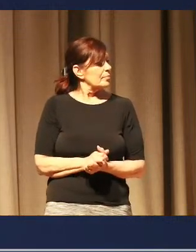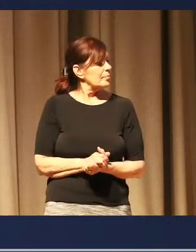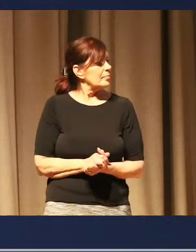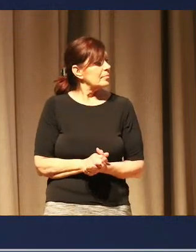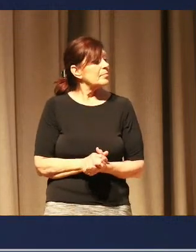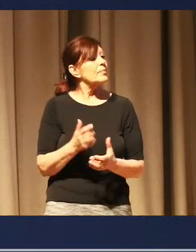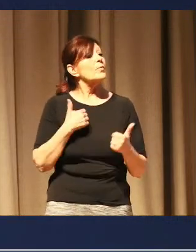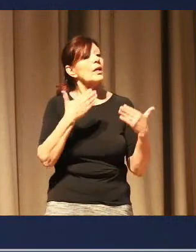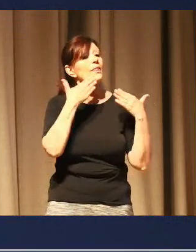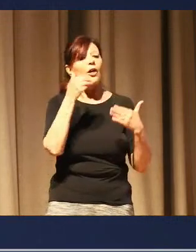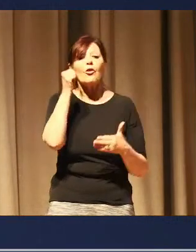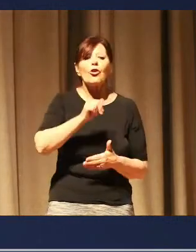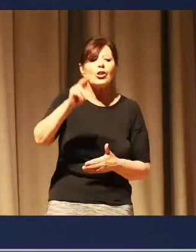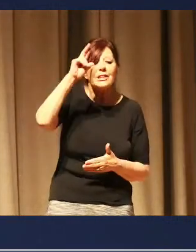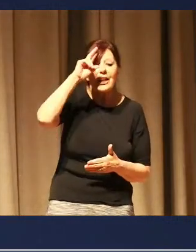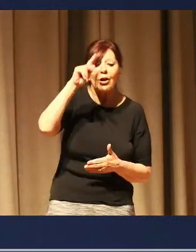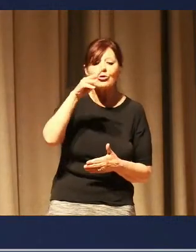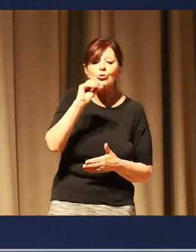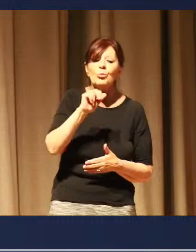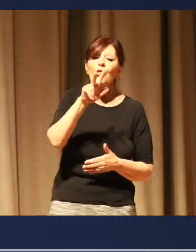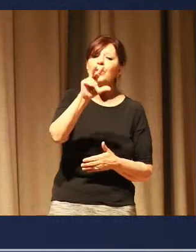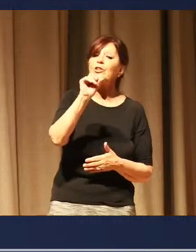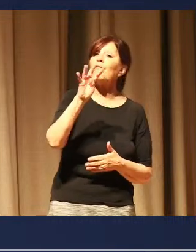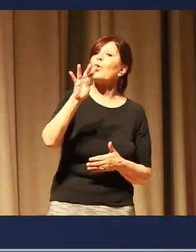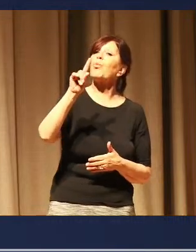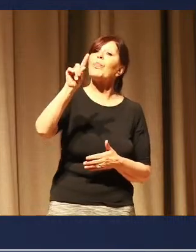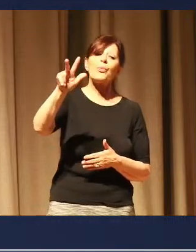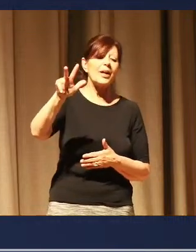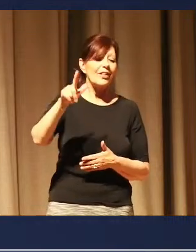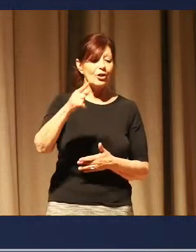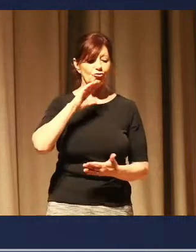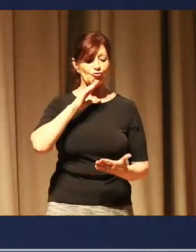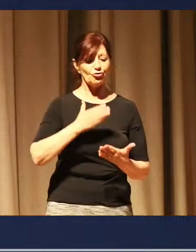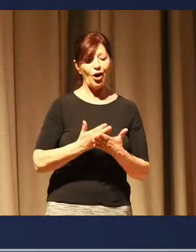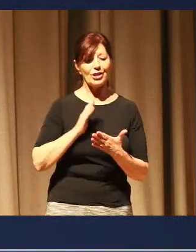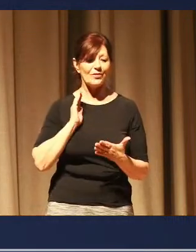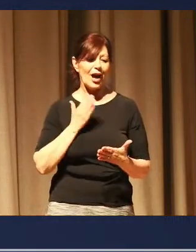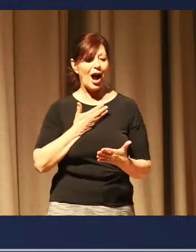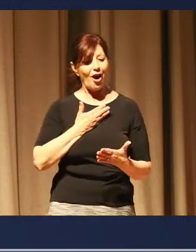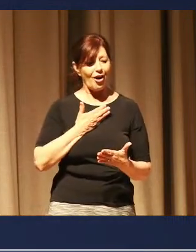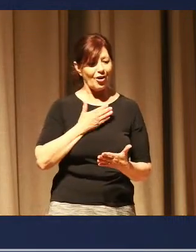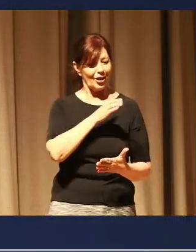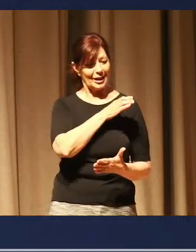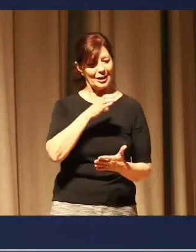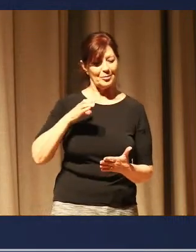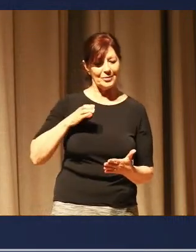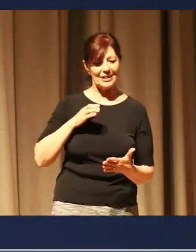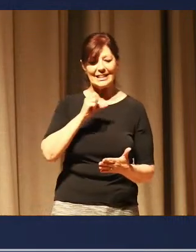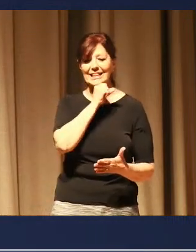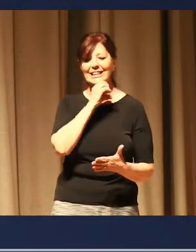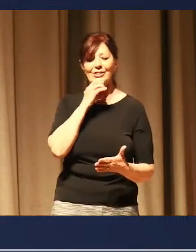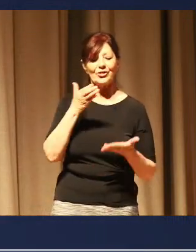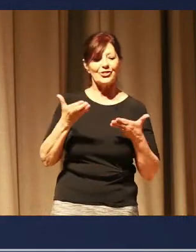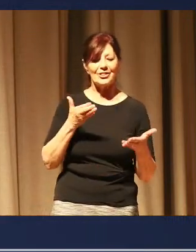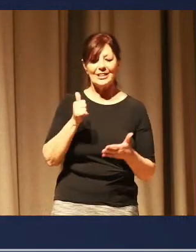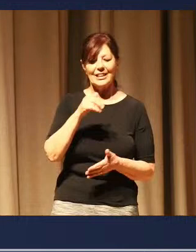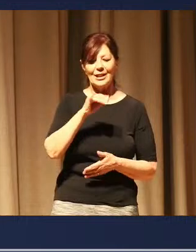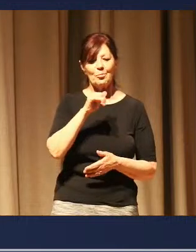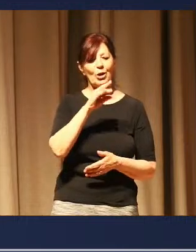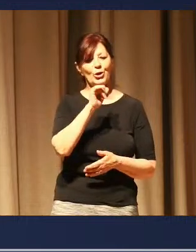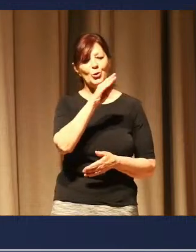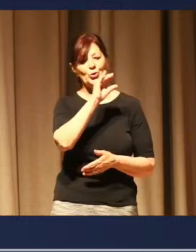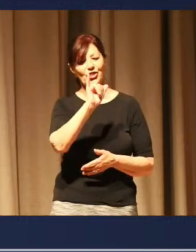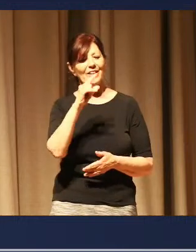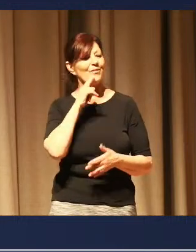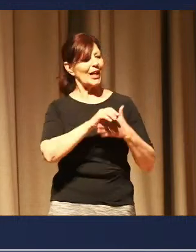I want to thank the Girl Scouts from Troop 30413, the daughters of our very own Commissioner of Senior Services, Angela Marinucci, for